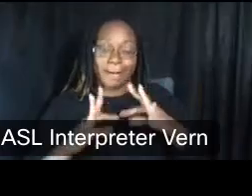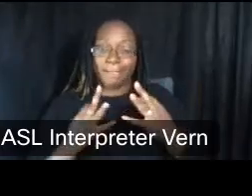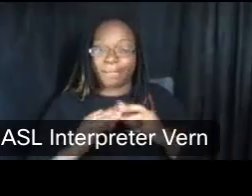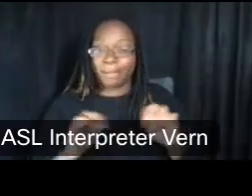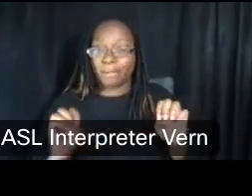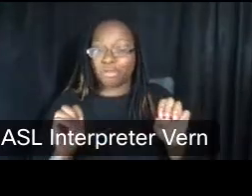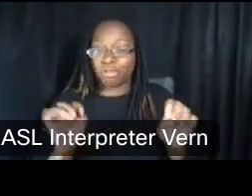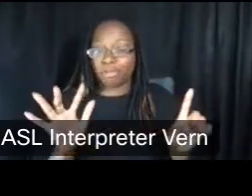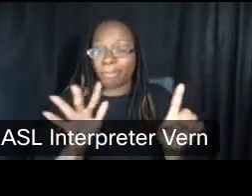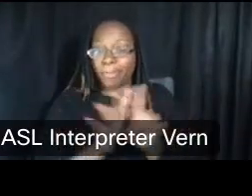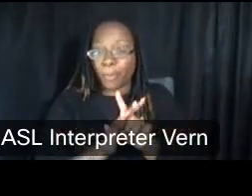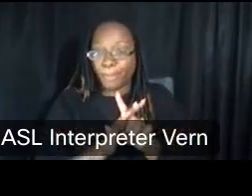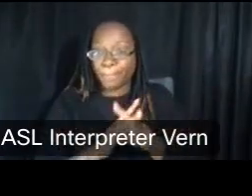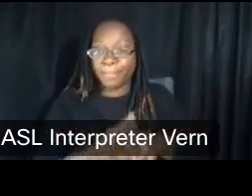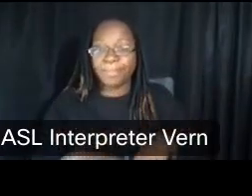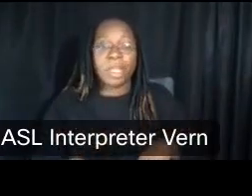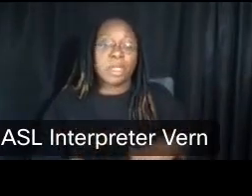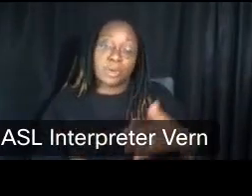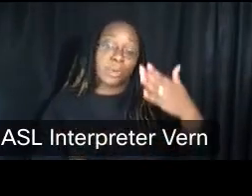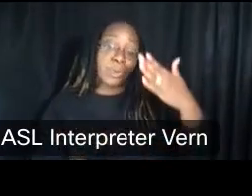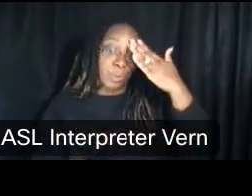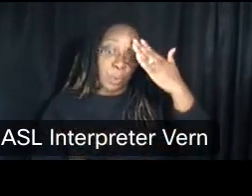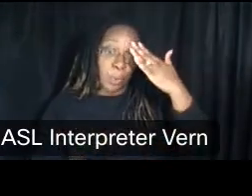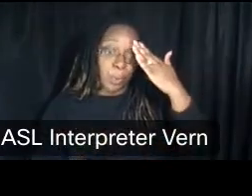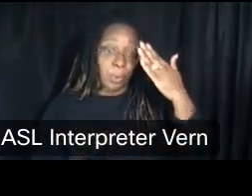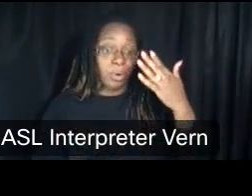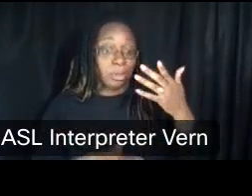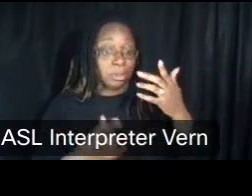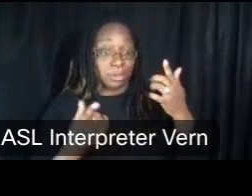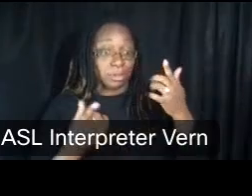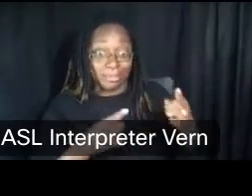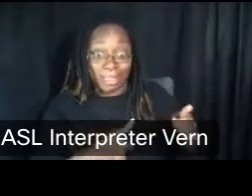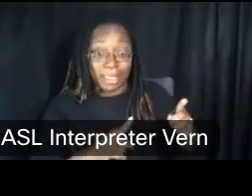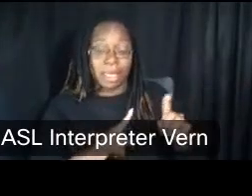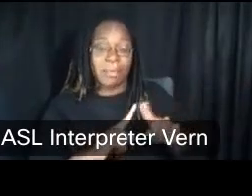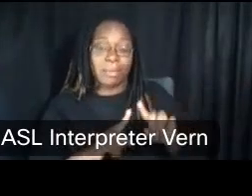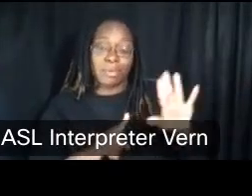session, and we're holding her and her family in our hearts.